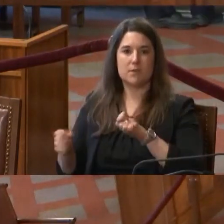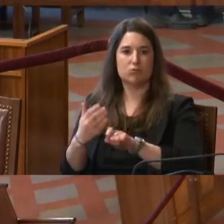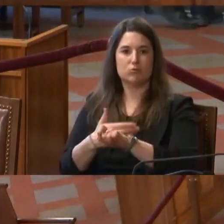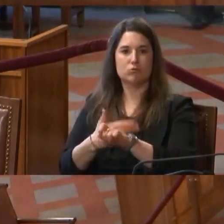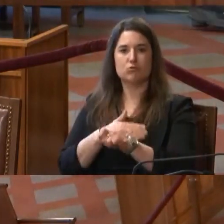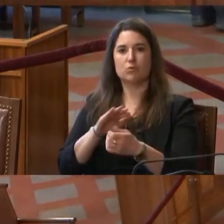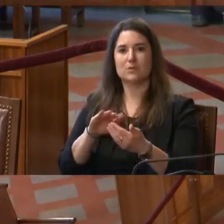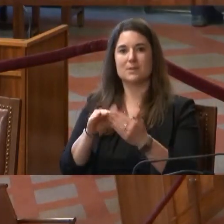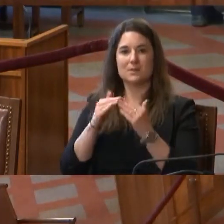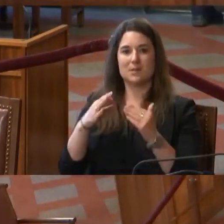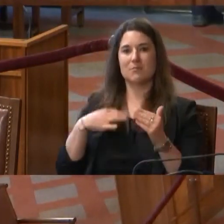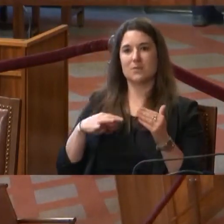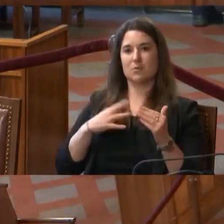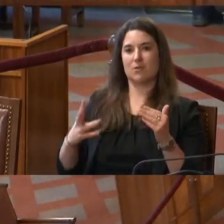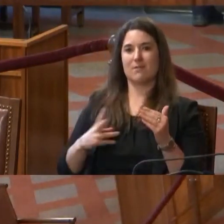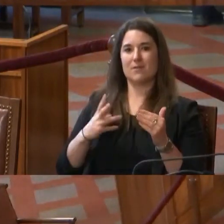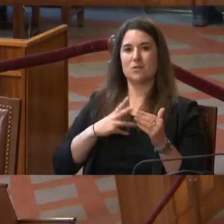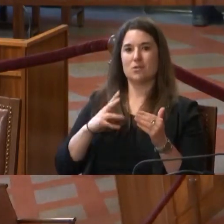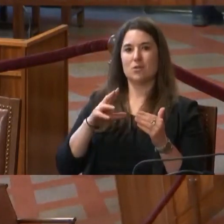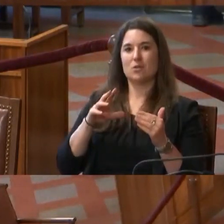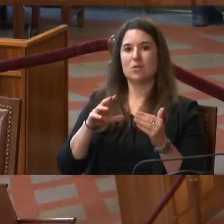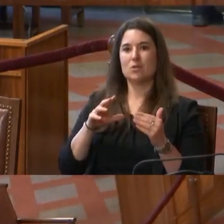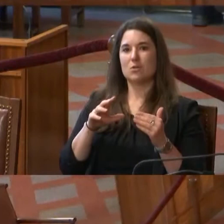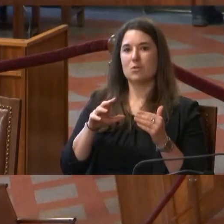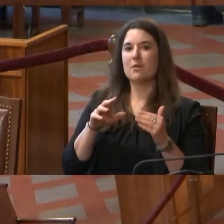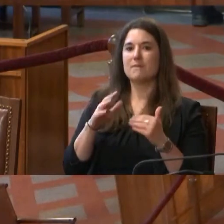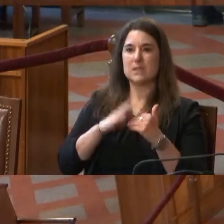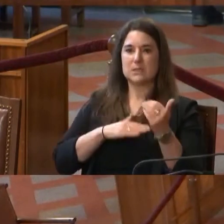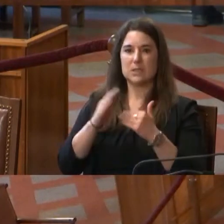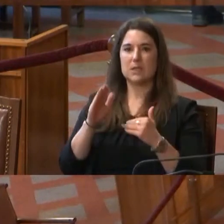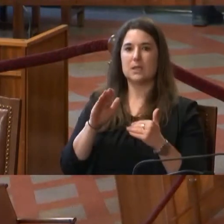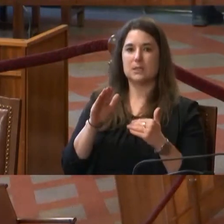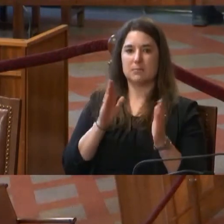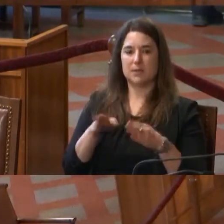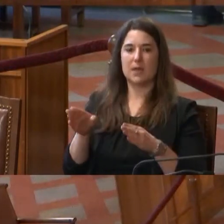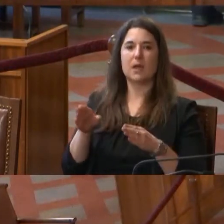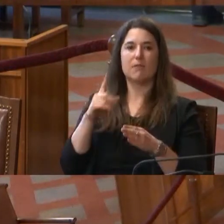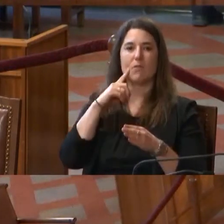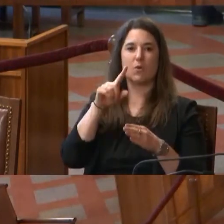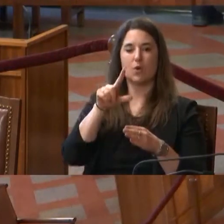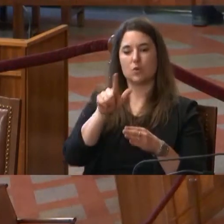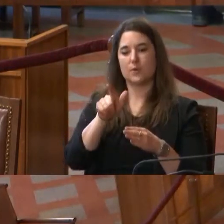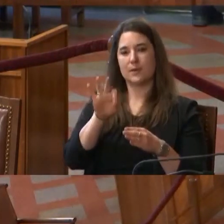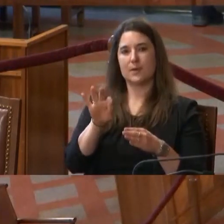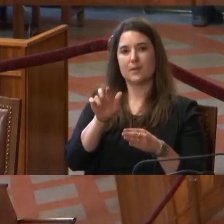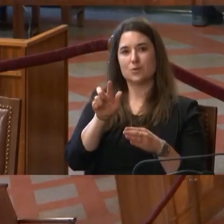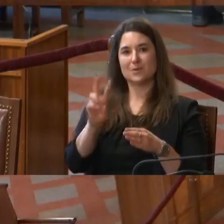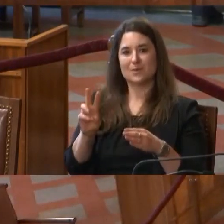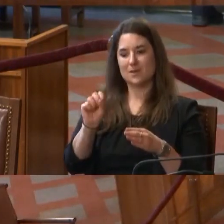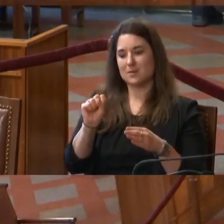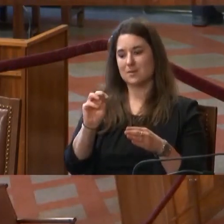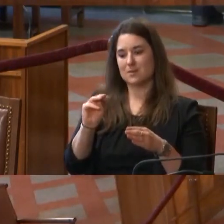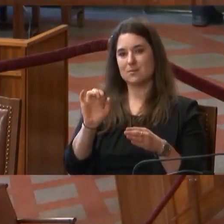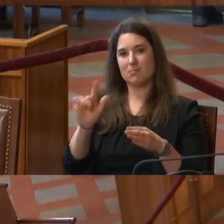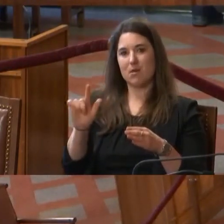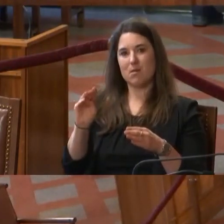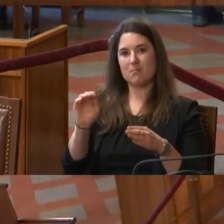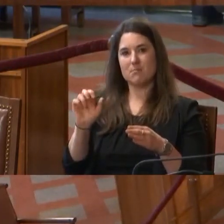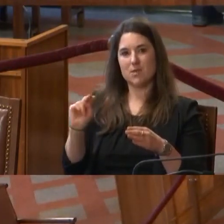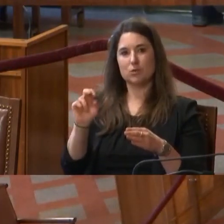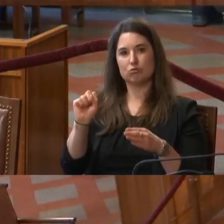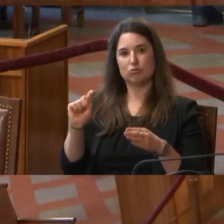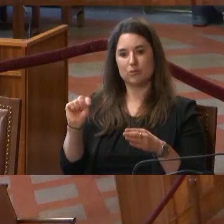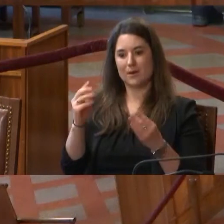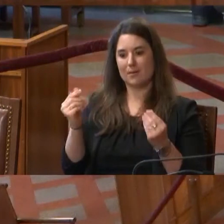of Pittsburgh's official sewer facilities plan for the 2926 Smallman Street land development